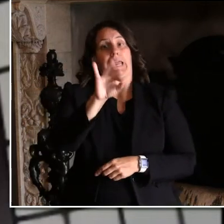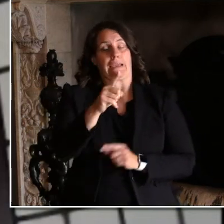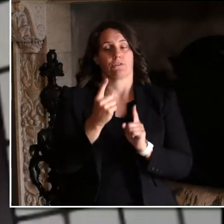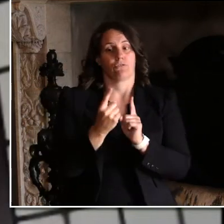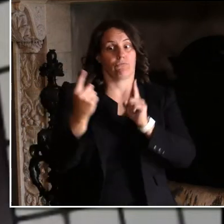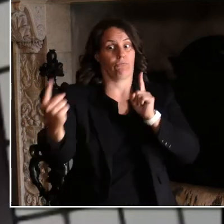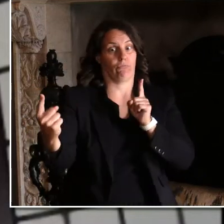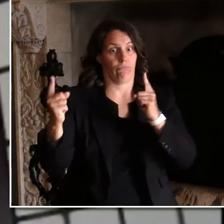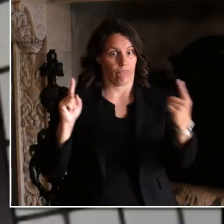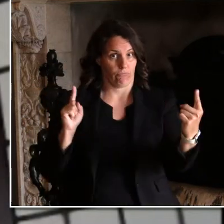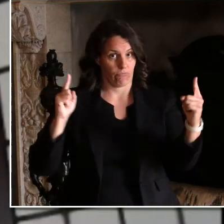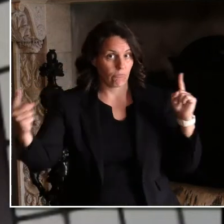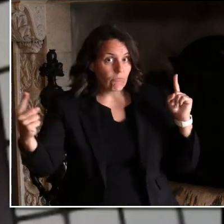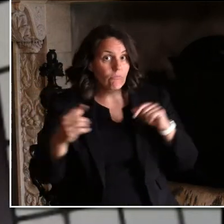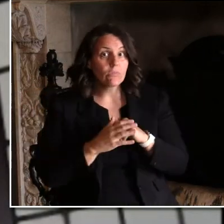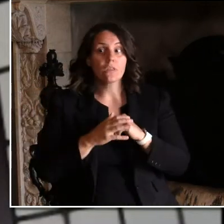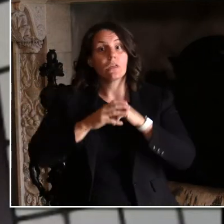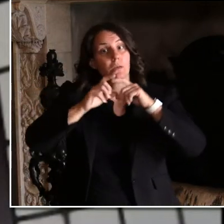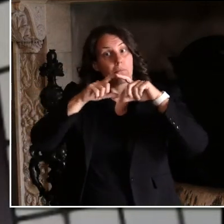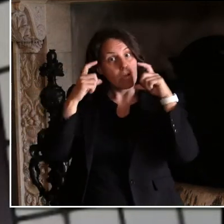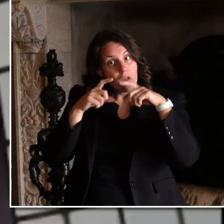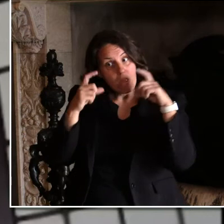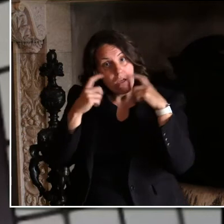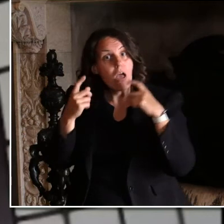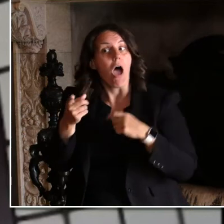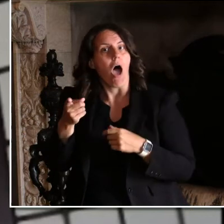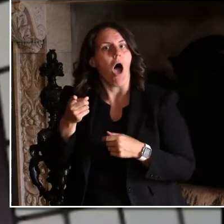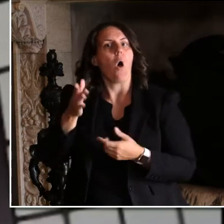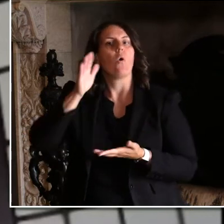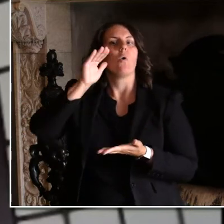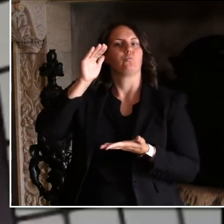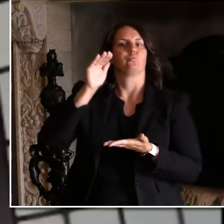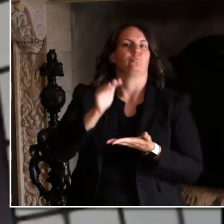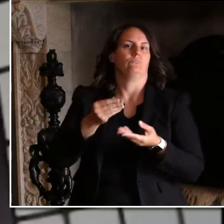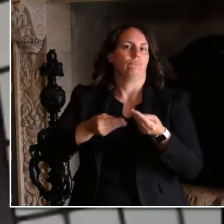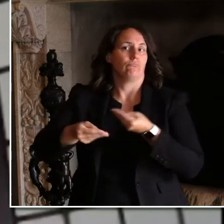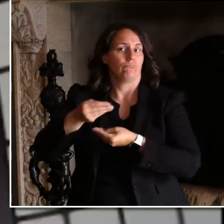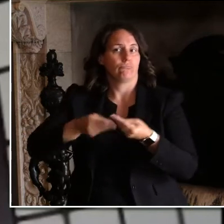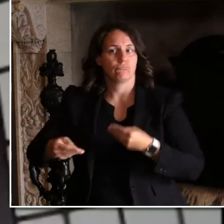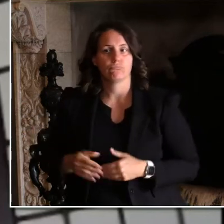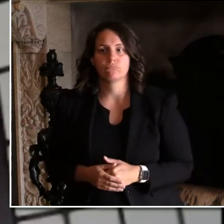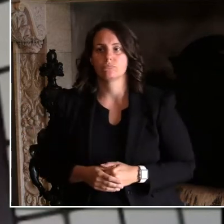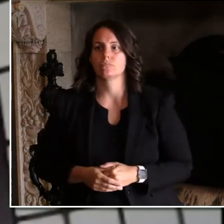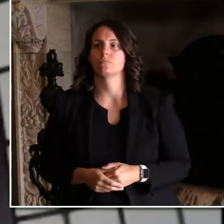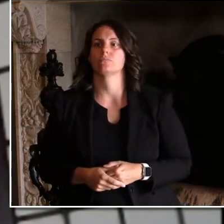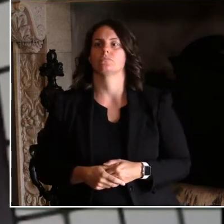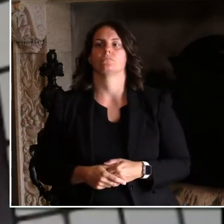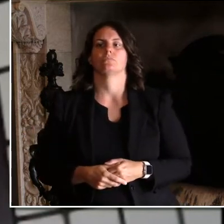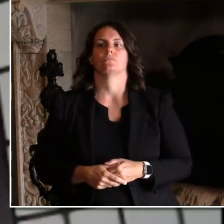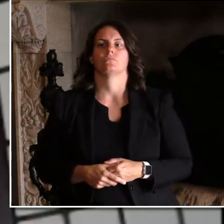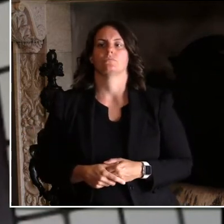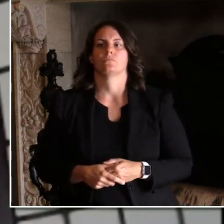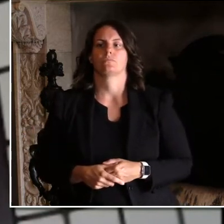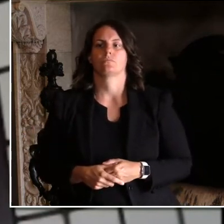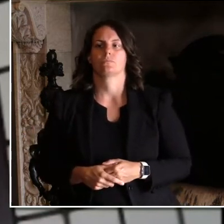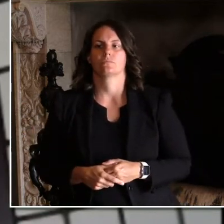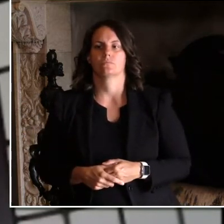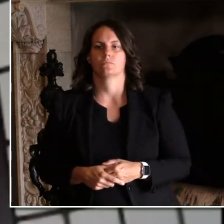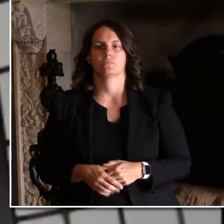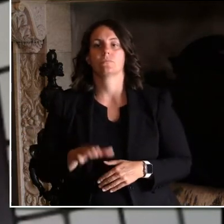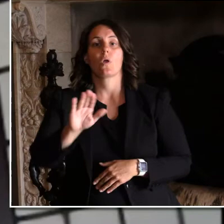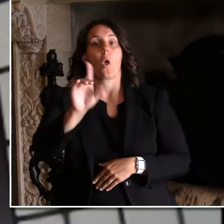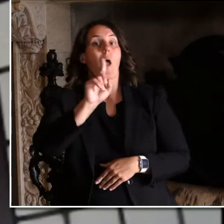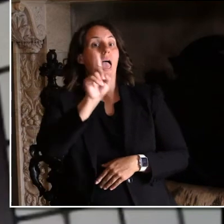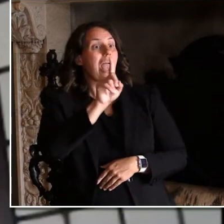So it's probably less about the setting and more about what people are doing to enable,